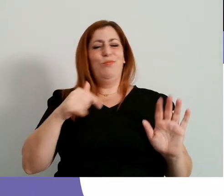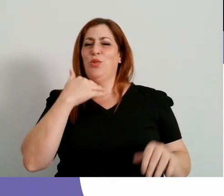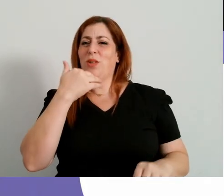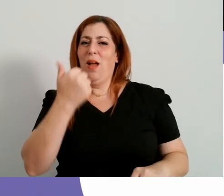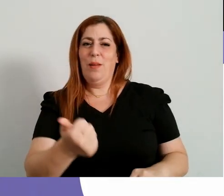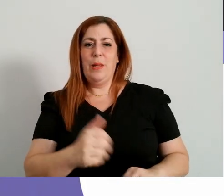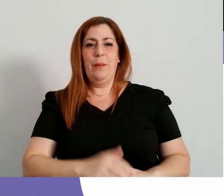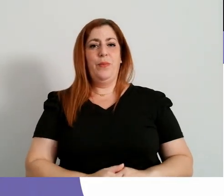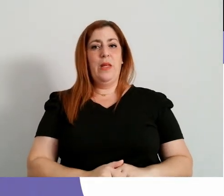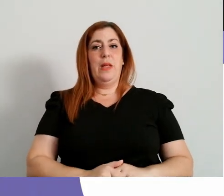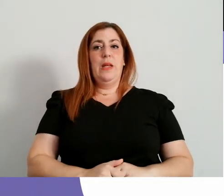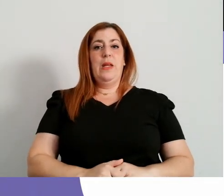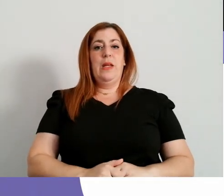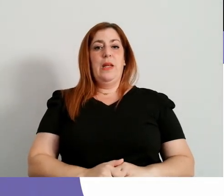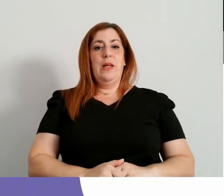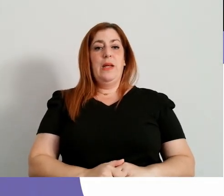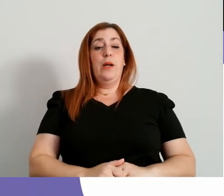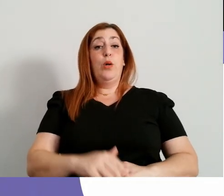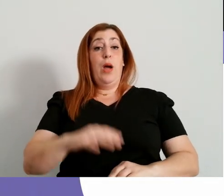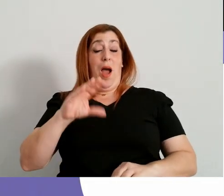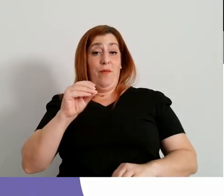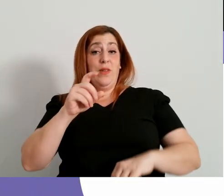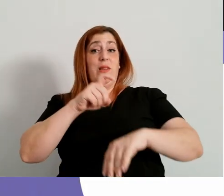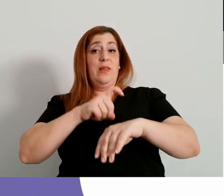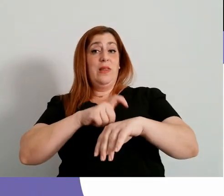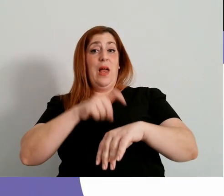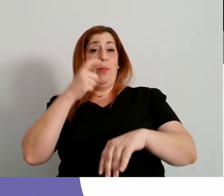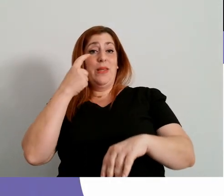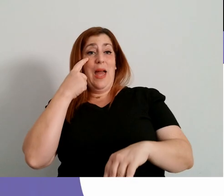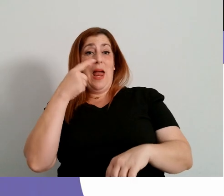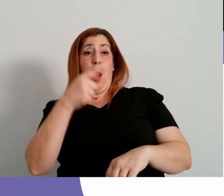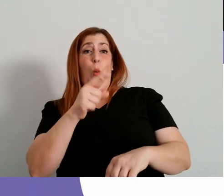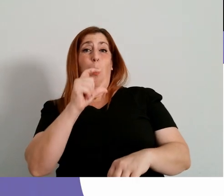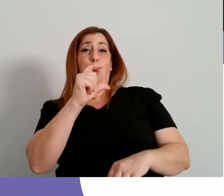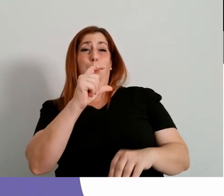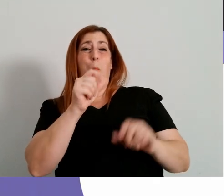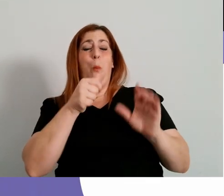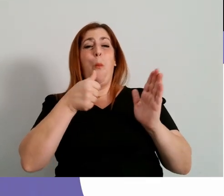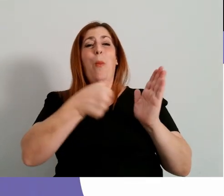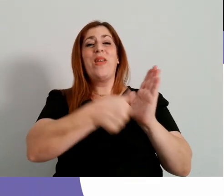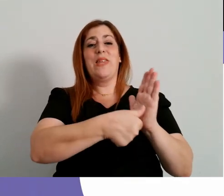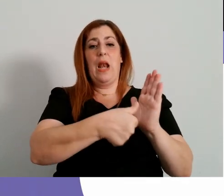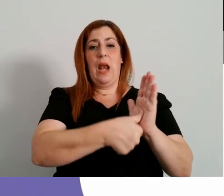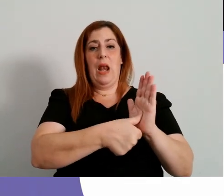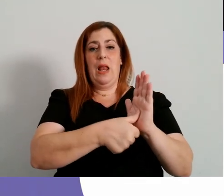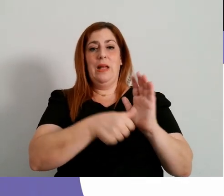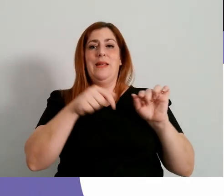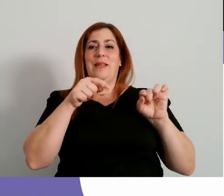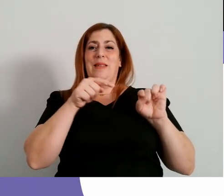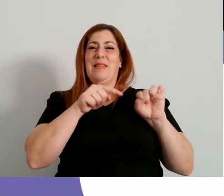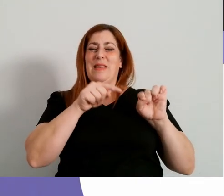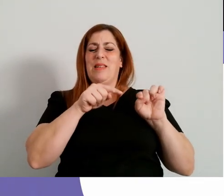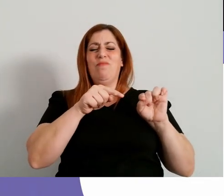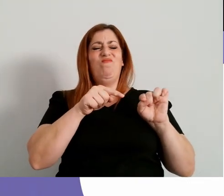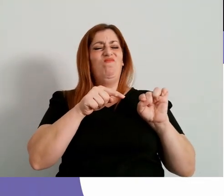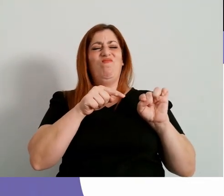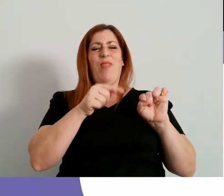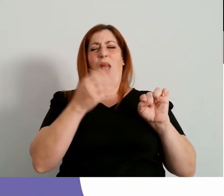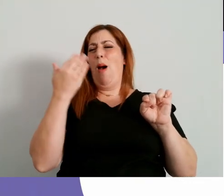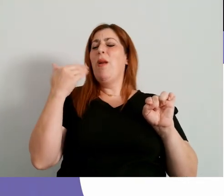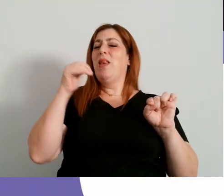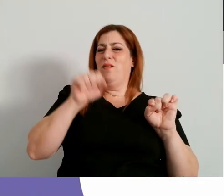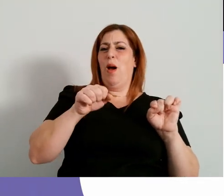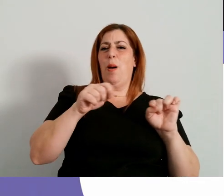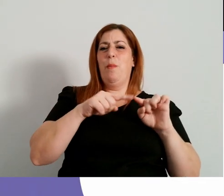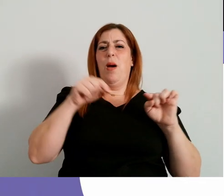not happy that we see it very often, is the puzzle piece. It is quite an outdated symbol. It's even seen as a hate